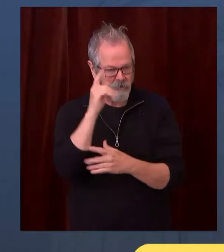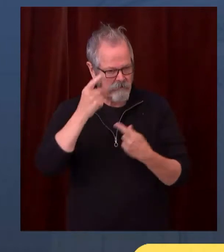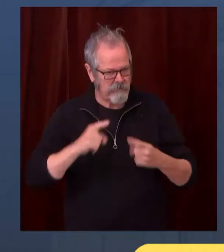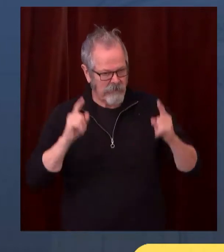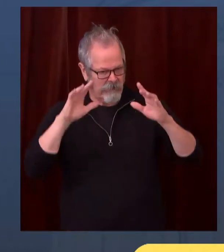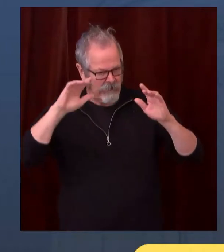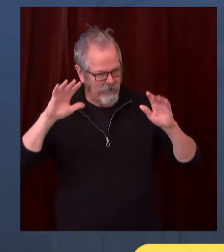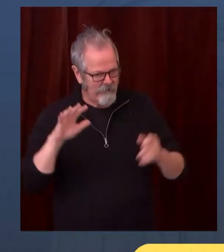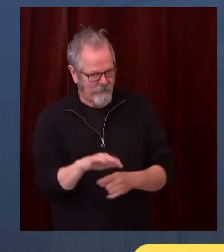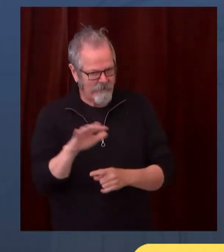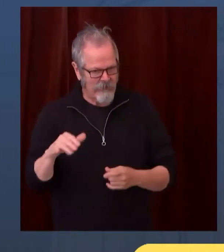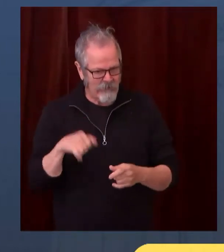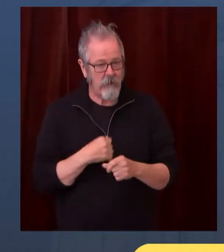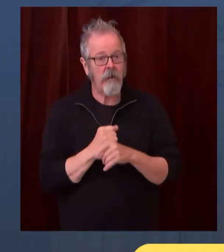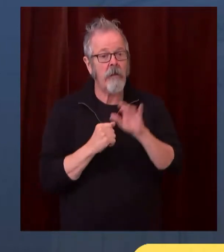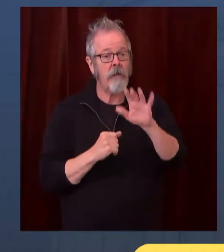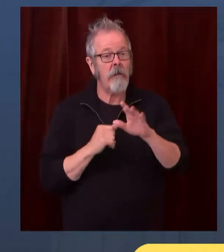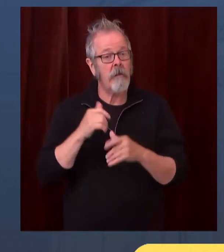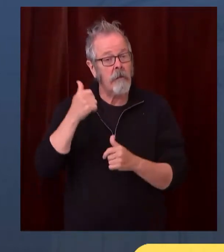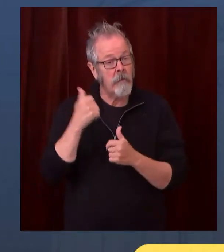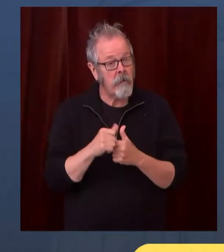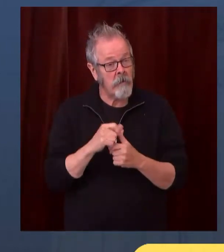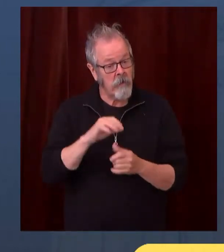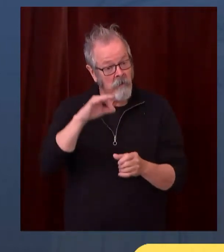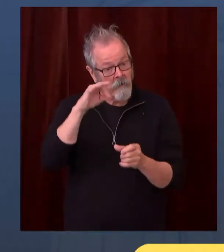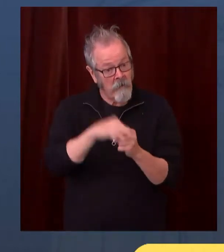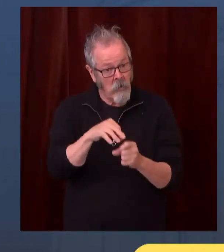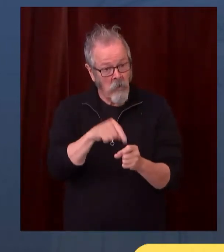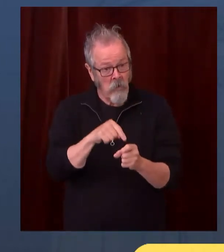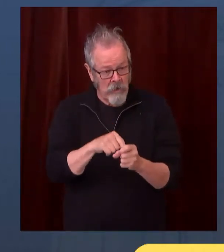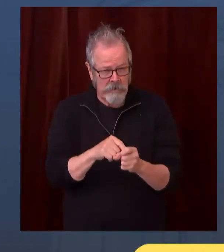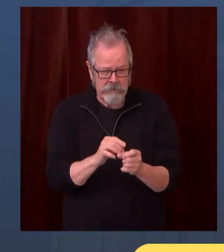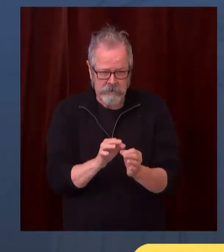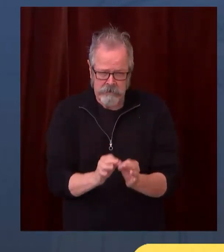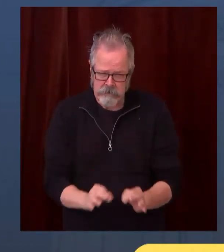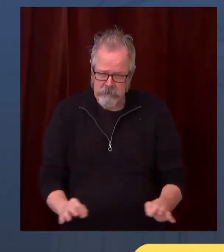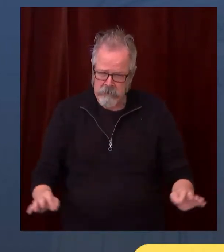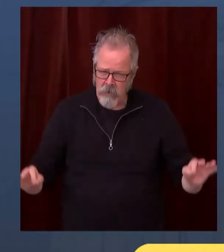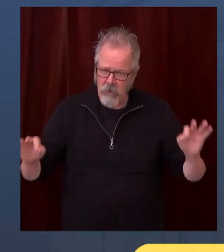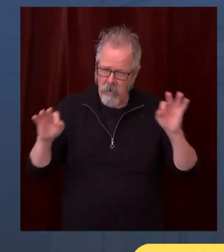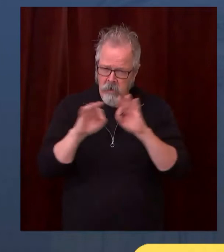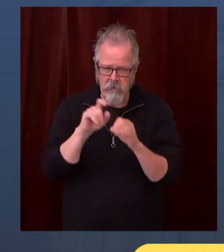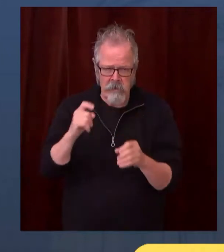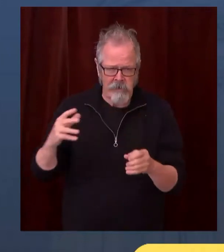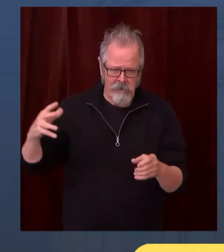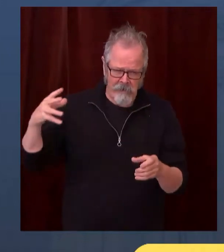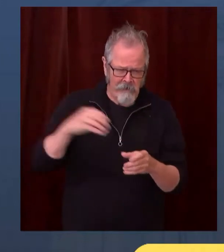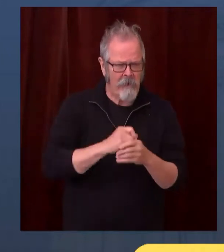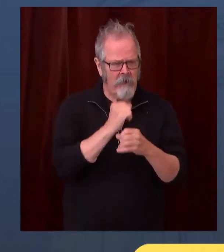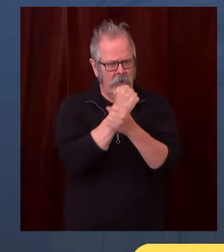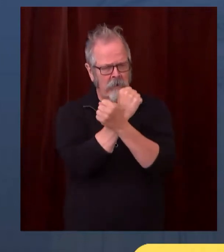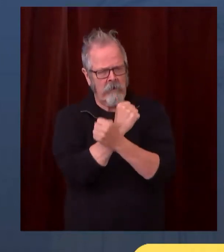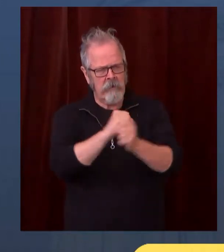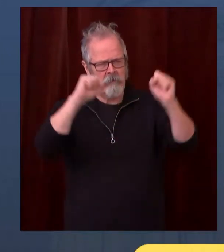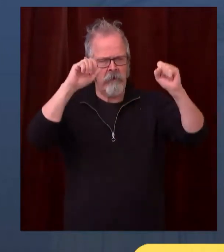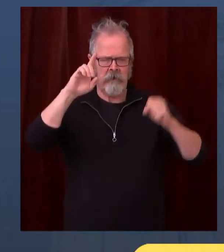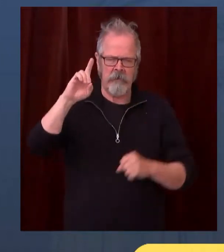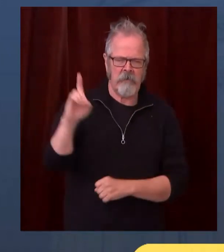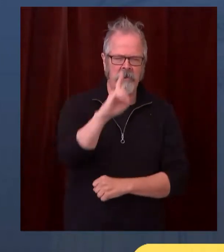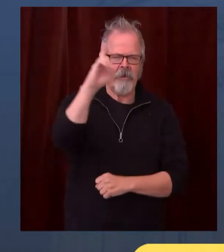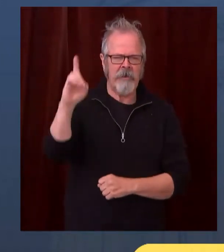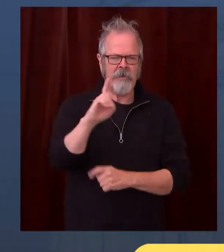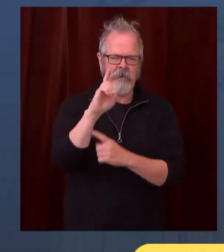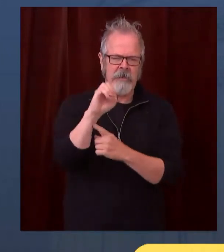are absolutely fundamental to democracy. We know that has not been the case for communities of color and other marginalized communities over